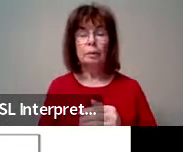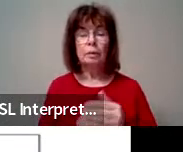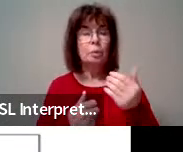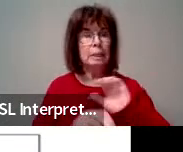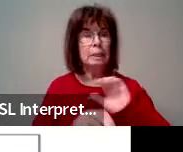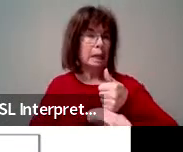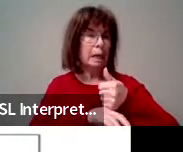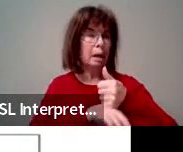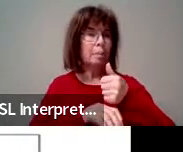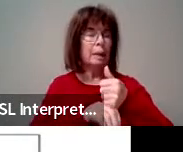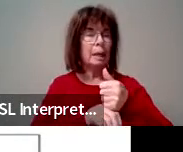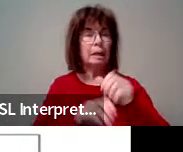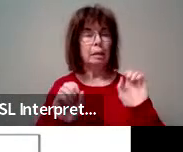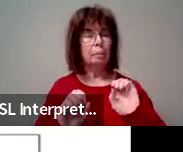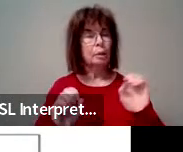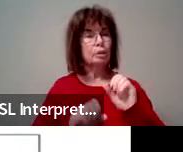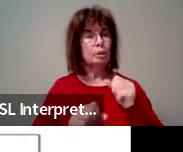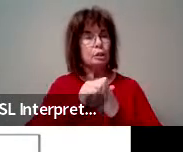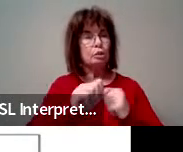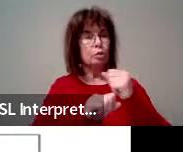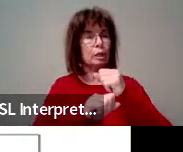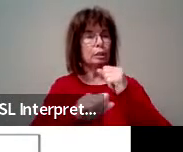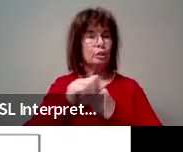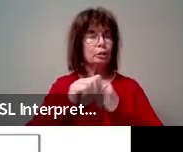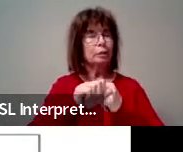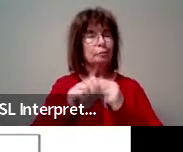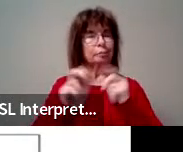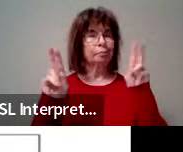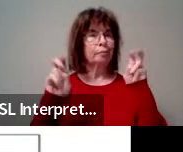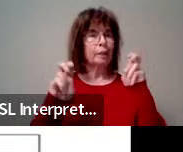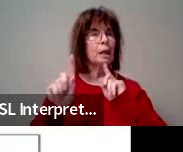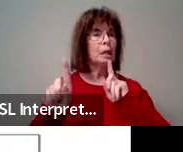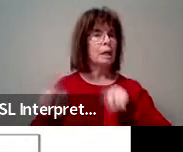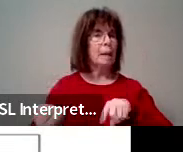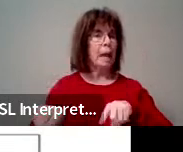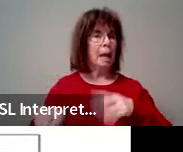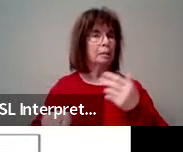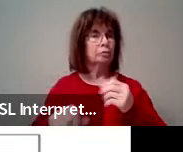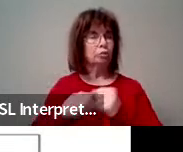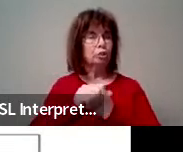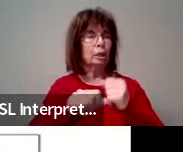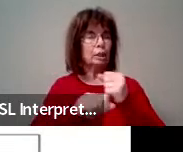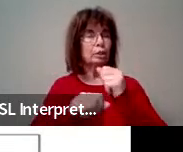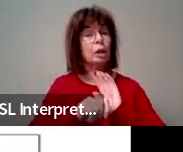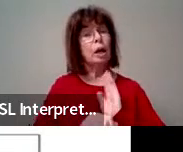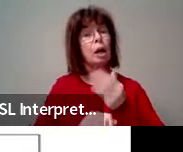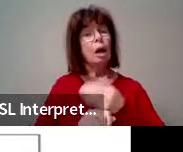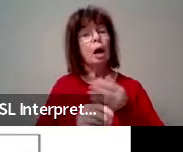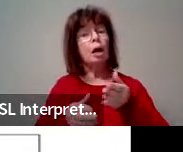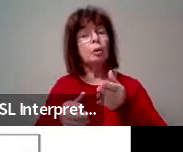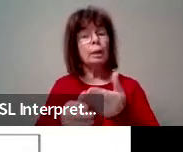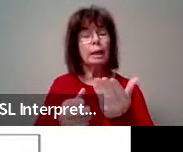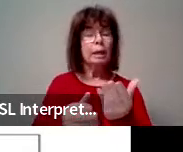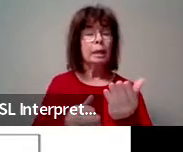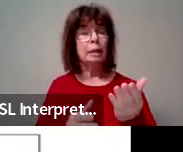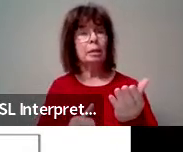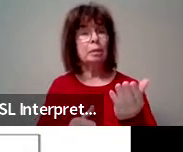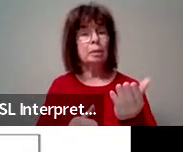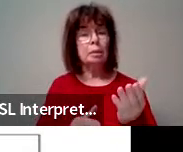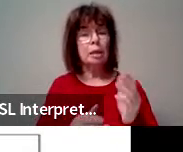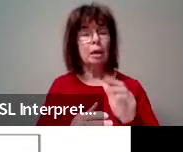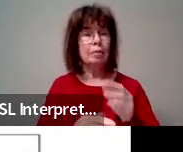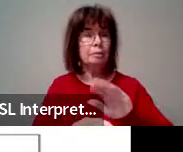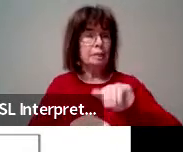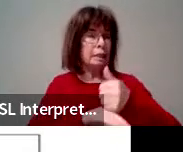structure, an incident command structure, which is our way of kind of ushering